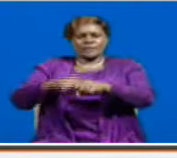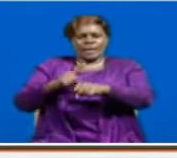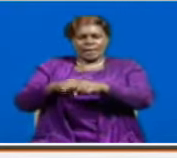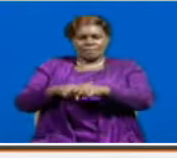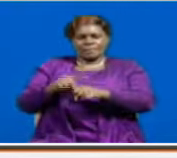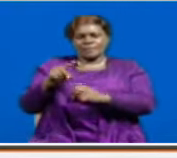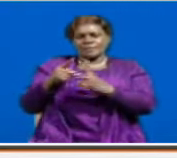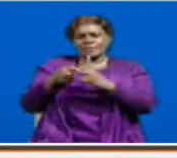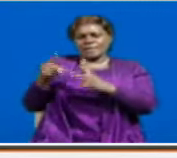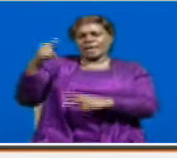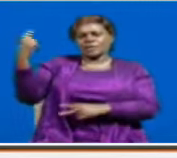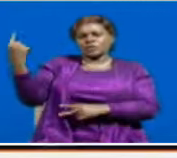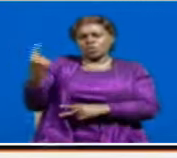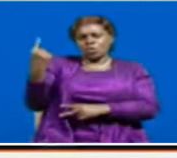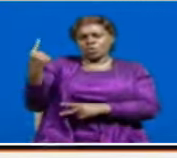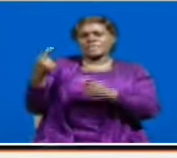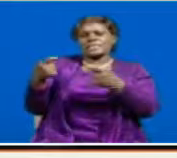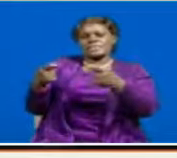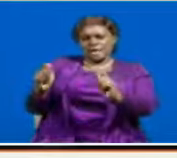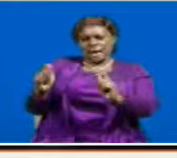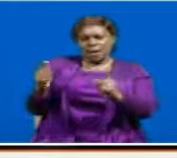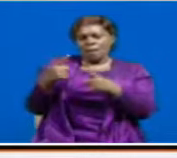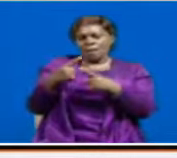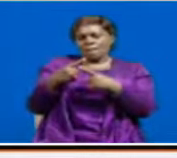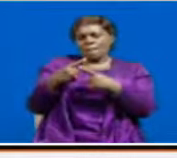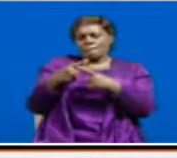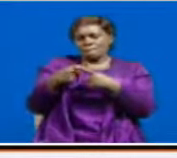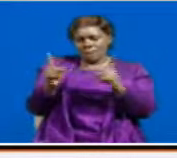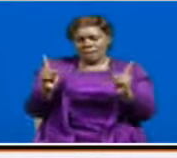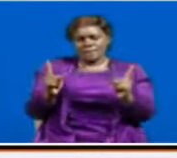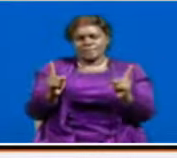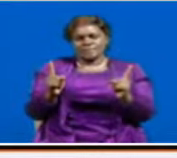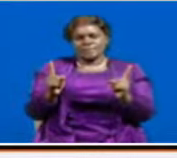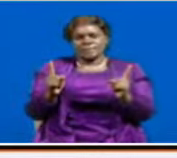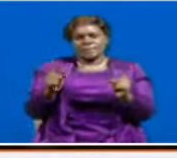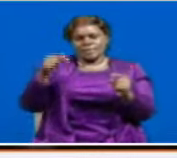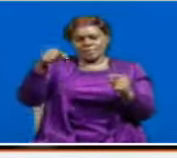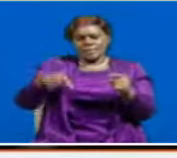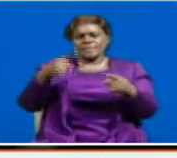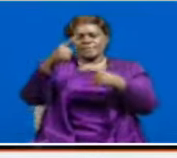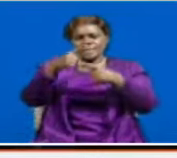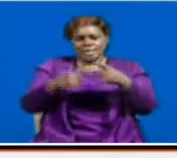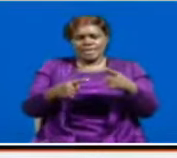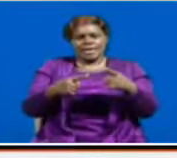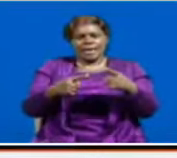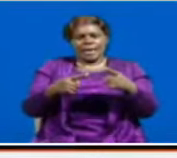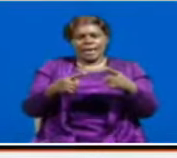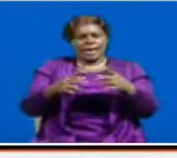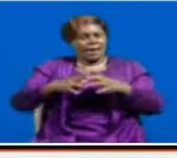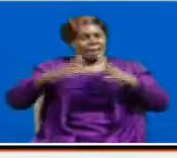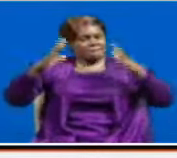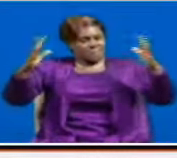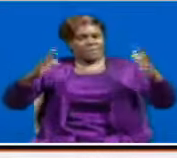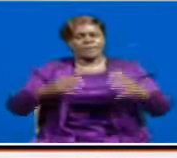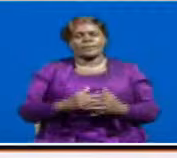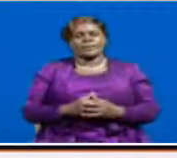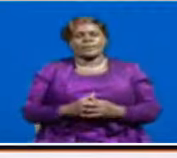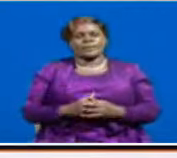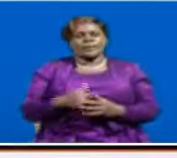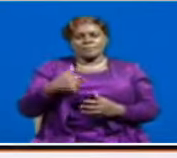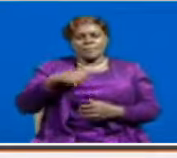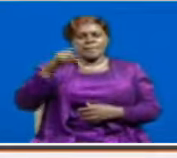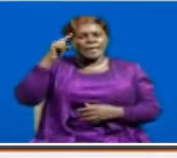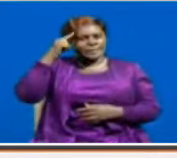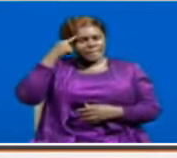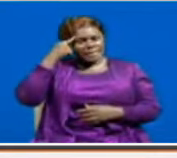ni mwanzo, ilikuwa like a trial, like warm up. I said this year, man, it's going to be great. Na mimi